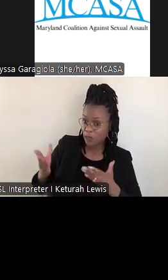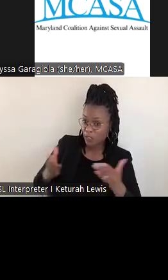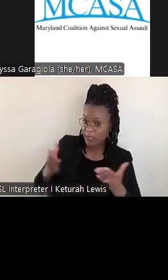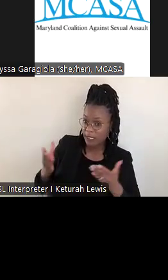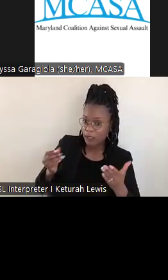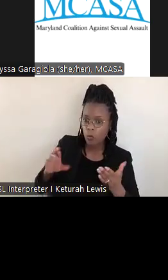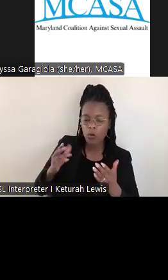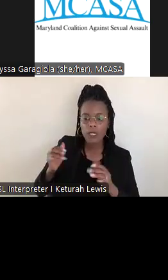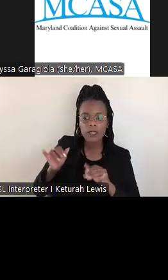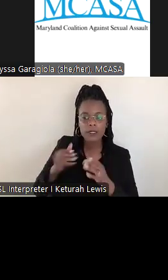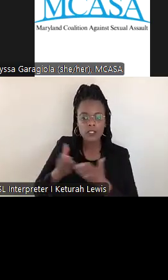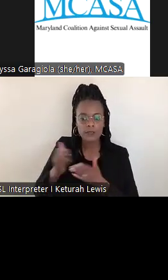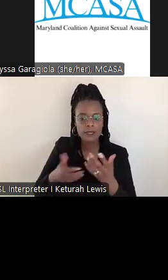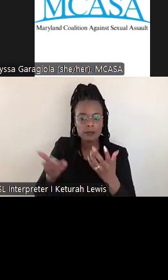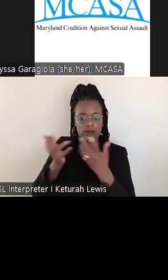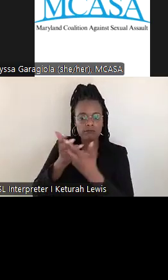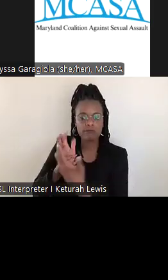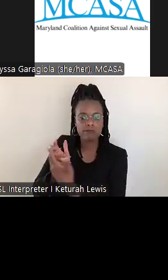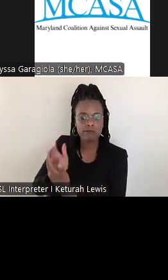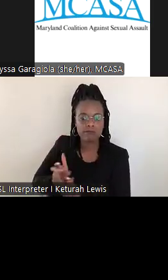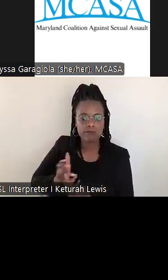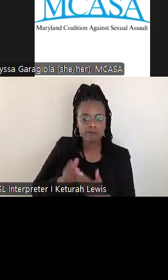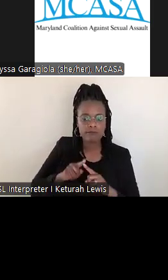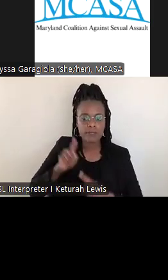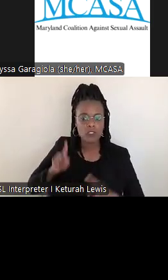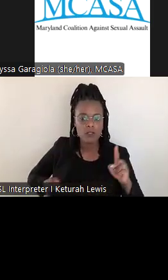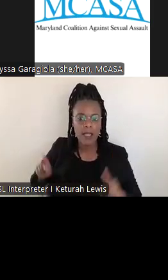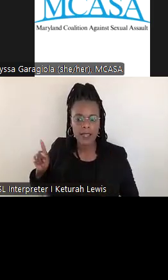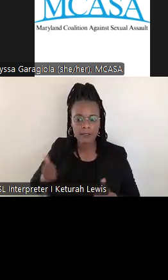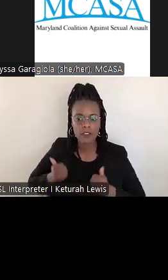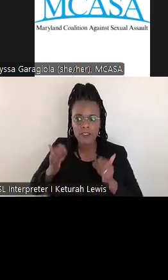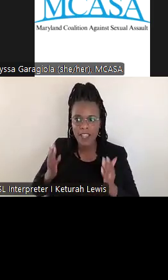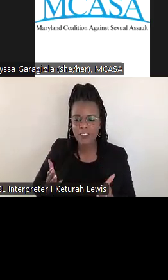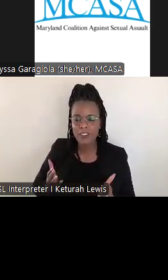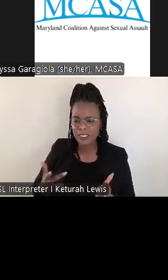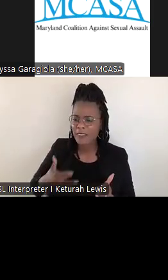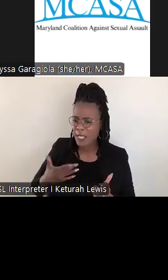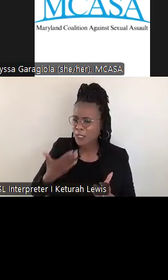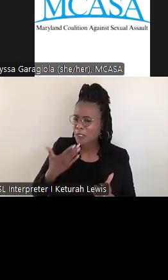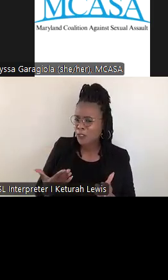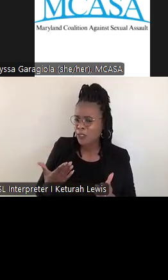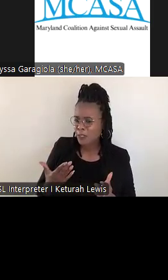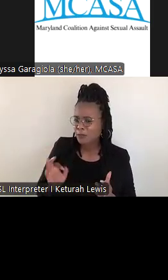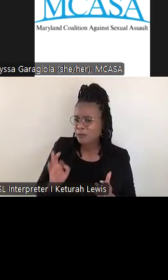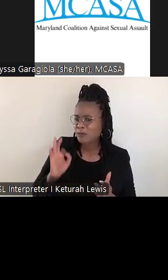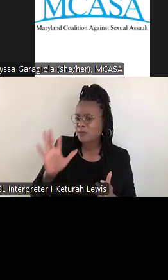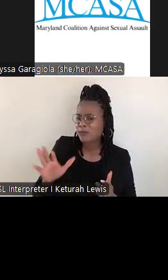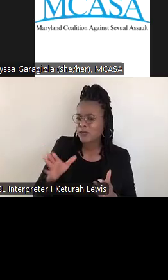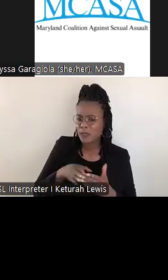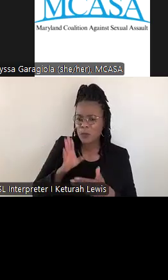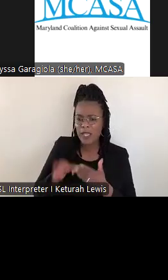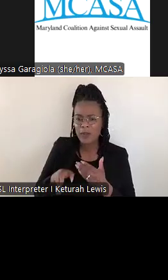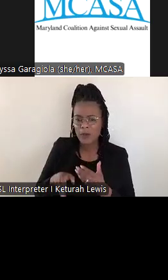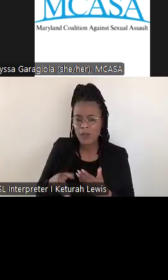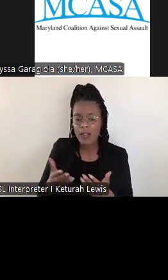services customized to fit the needs of our survivors? So I feel like that is a good note to end on. I do want to run through these